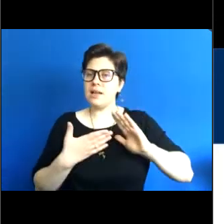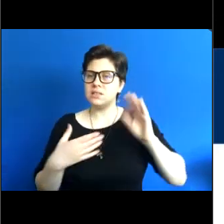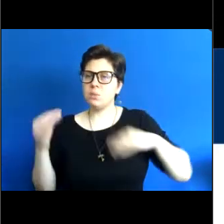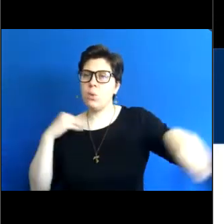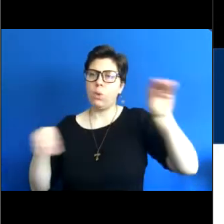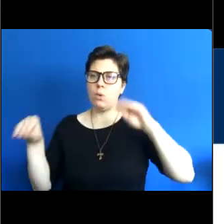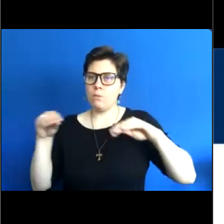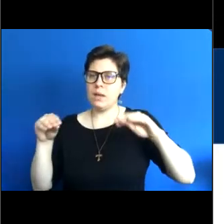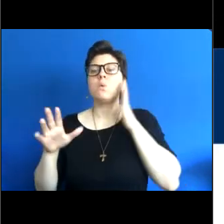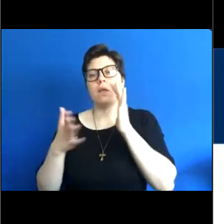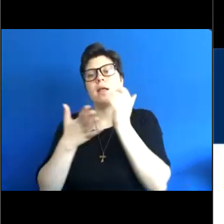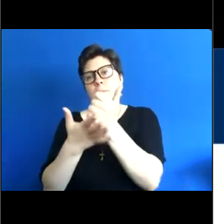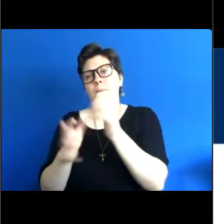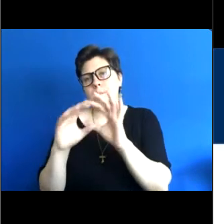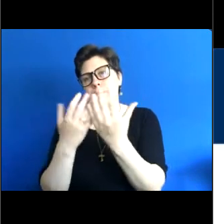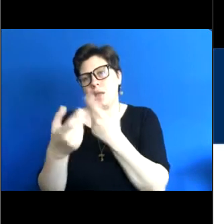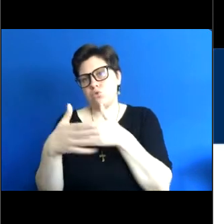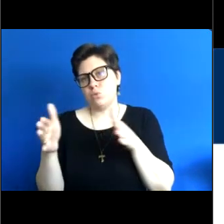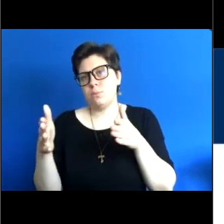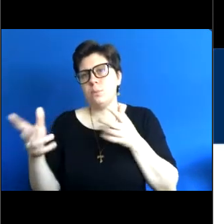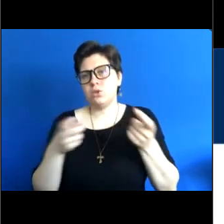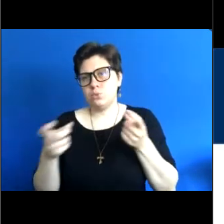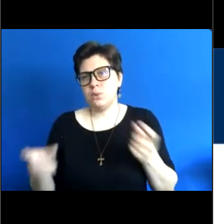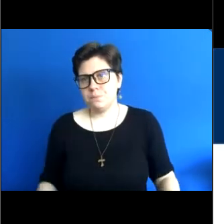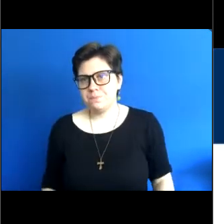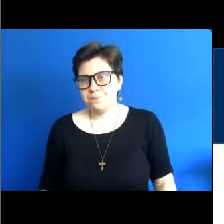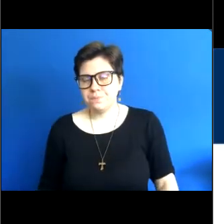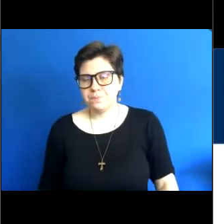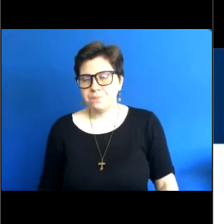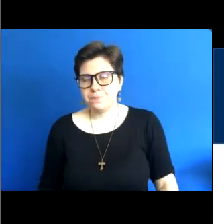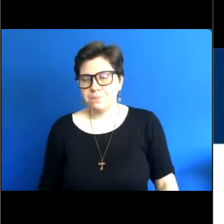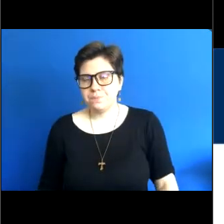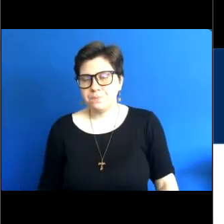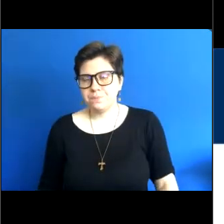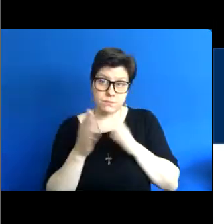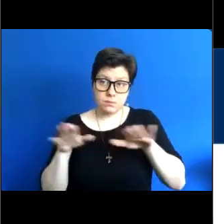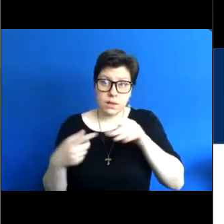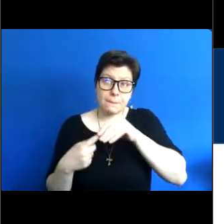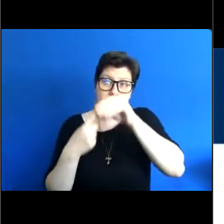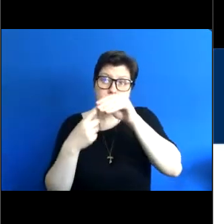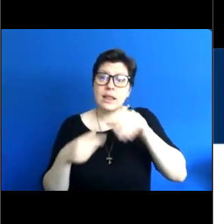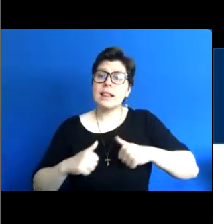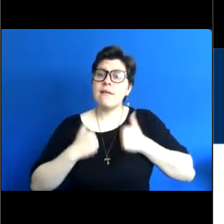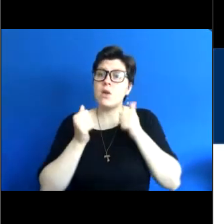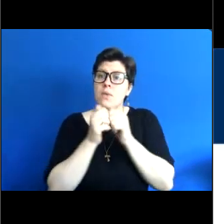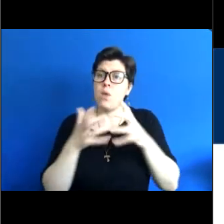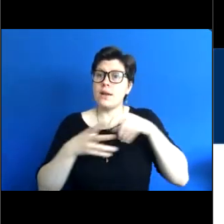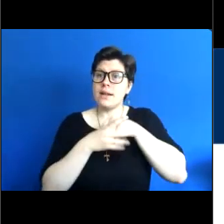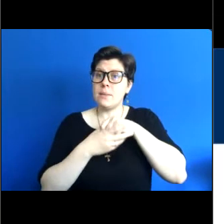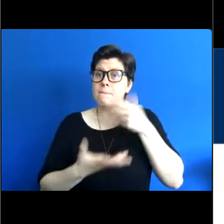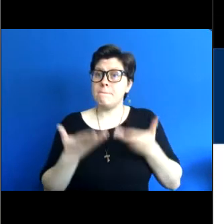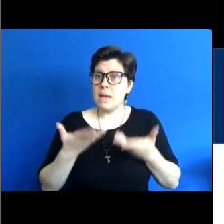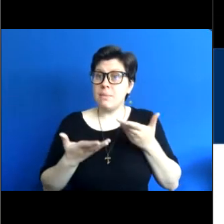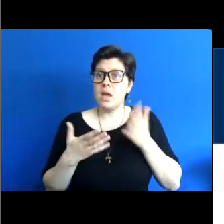classroom management. Some children, especially those living with autism, might rock back and forth and hum.